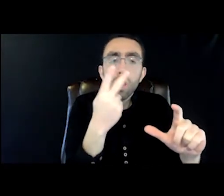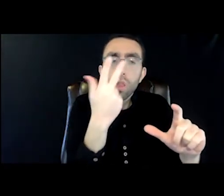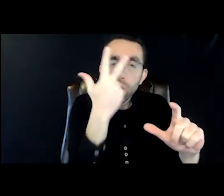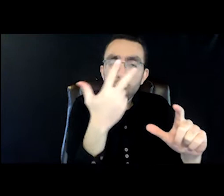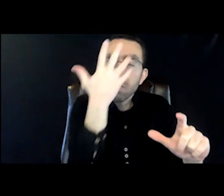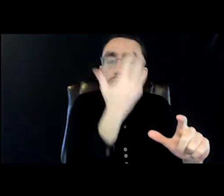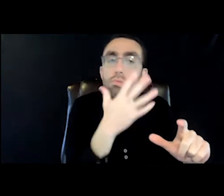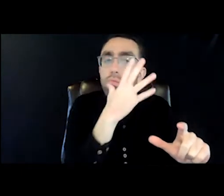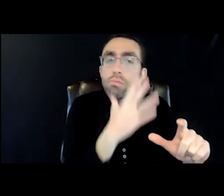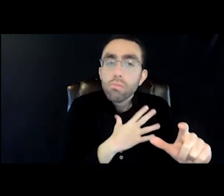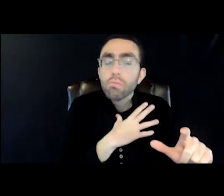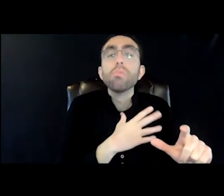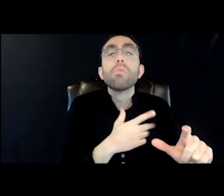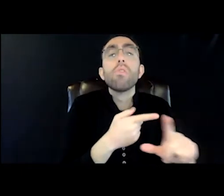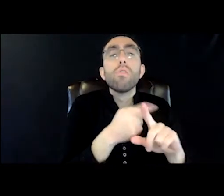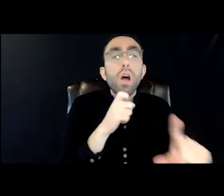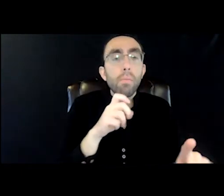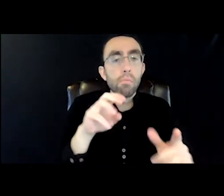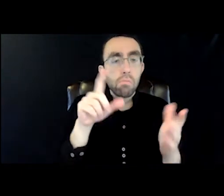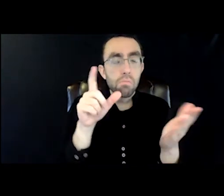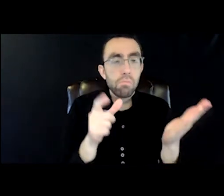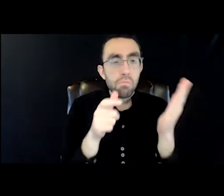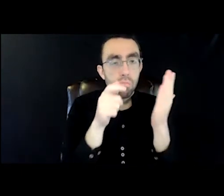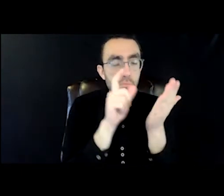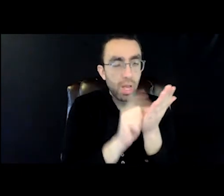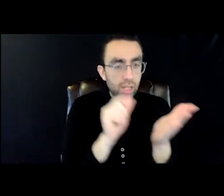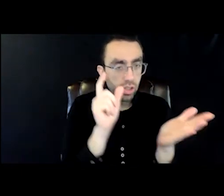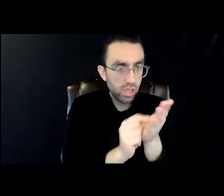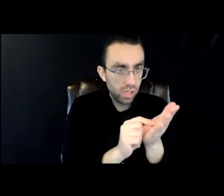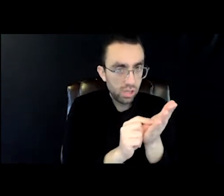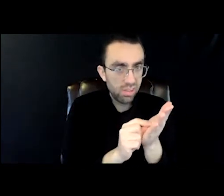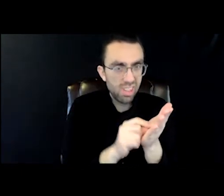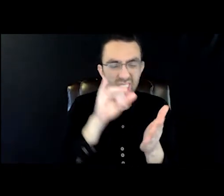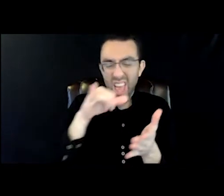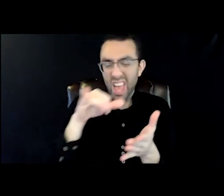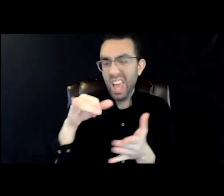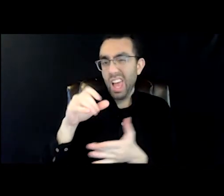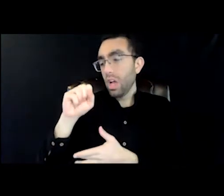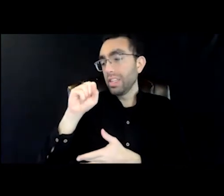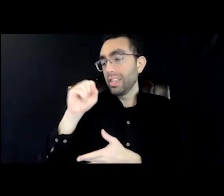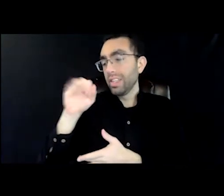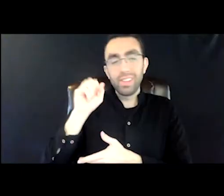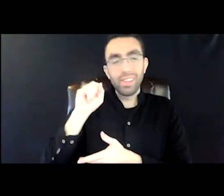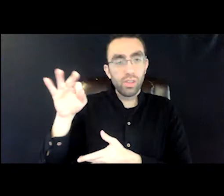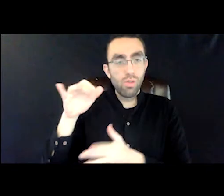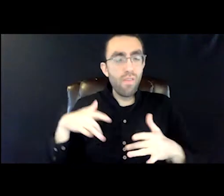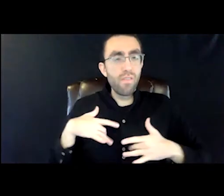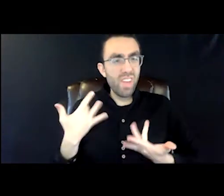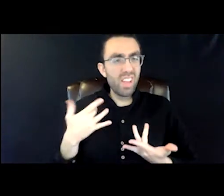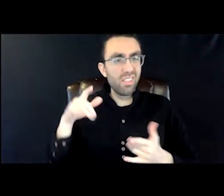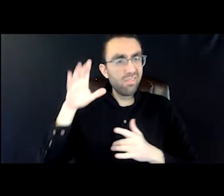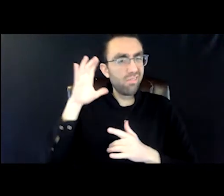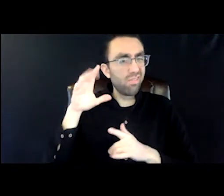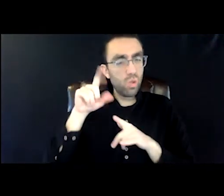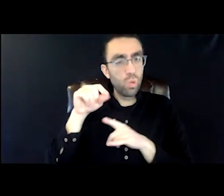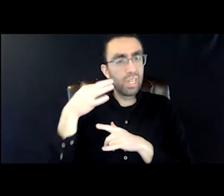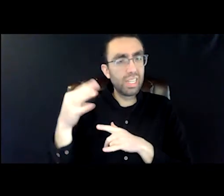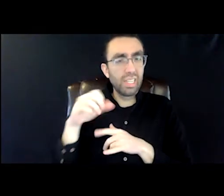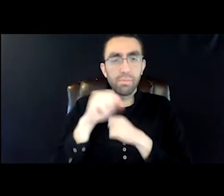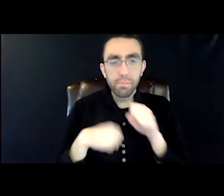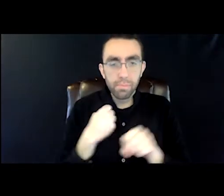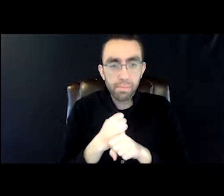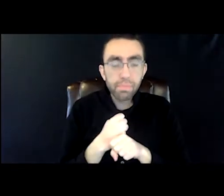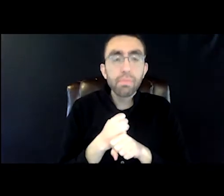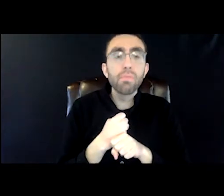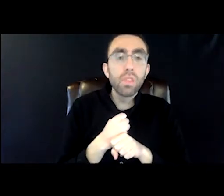from Loam Magazine at an event, a storytelling event we hosted in San Francisco in 2019. So we